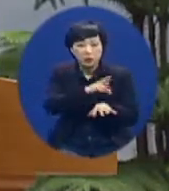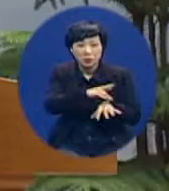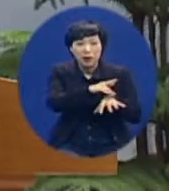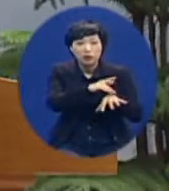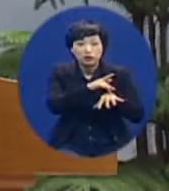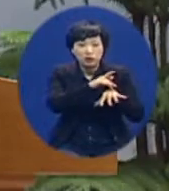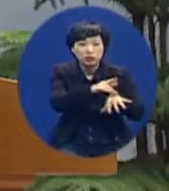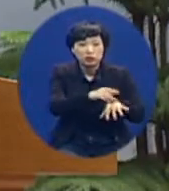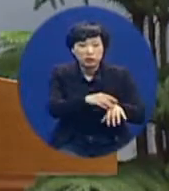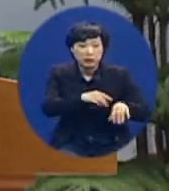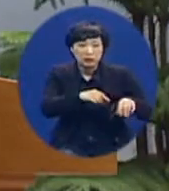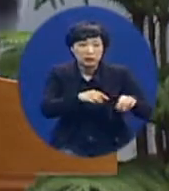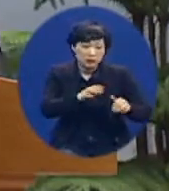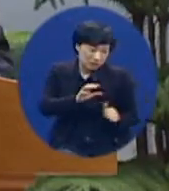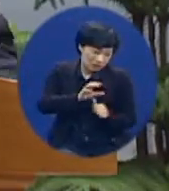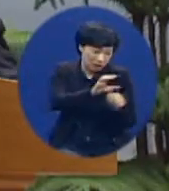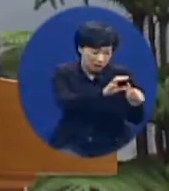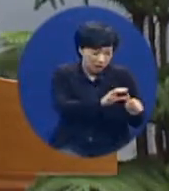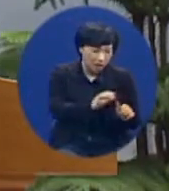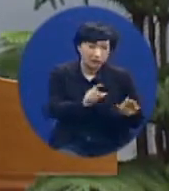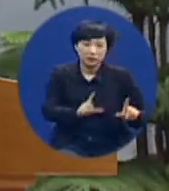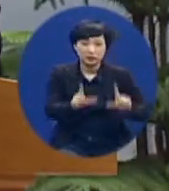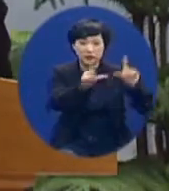the Lord after